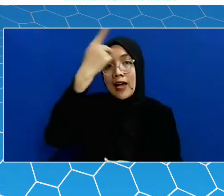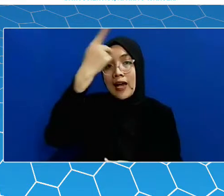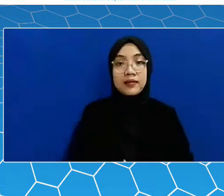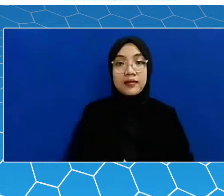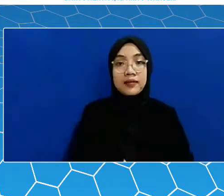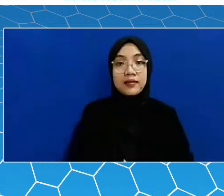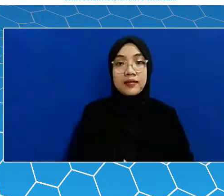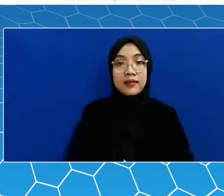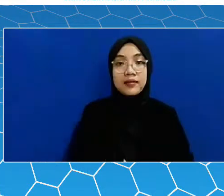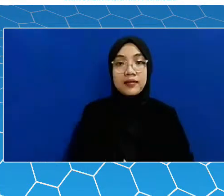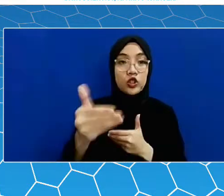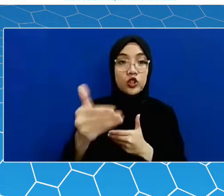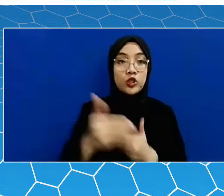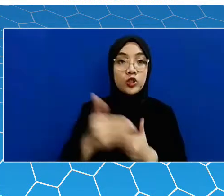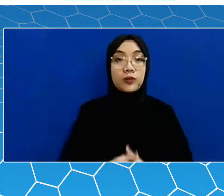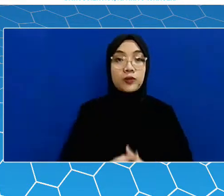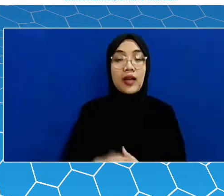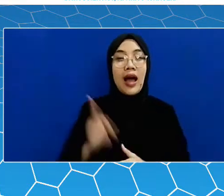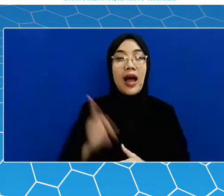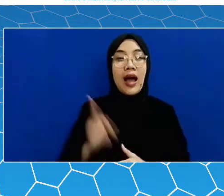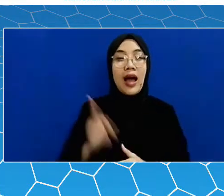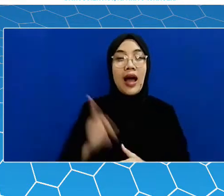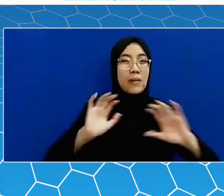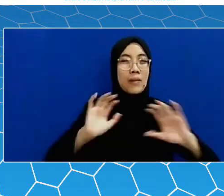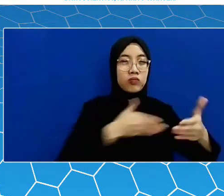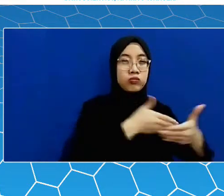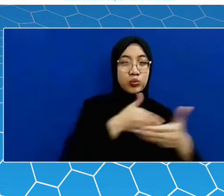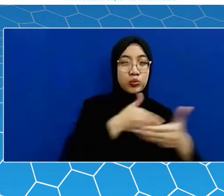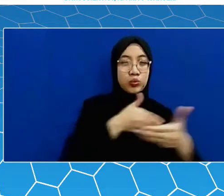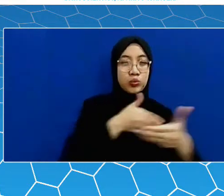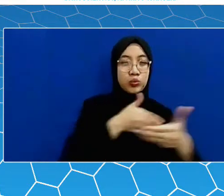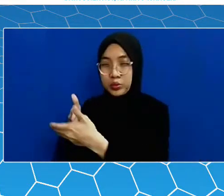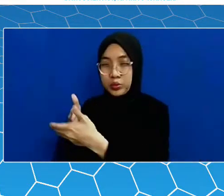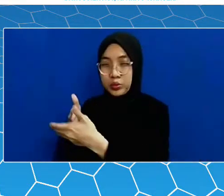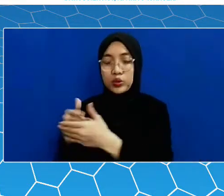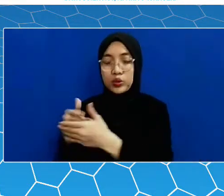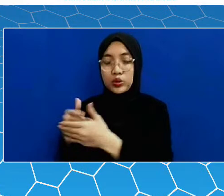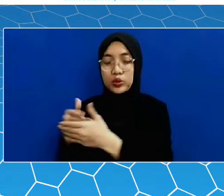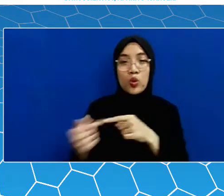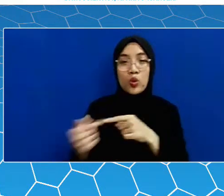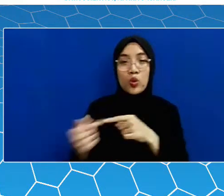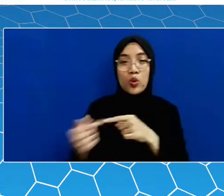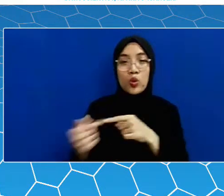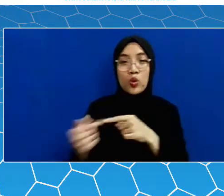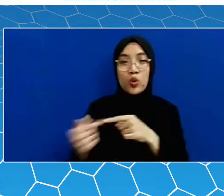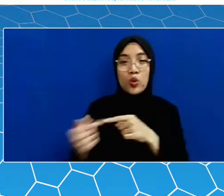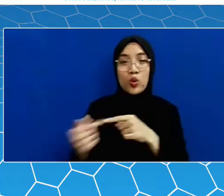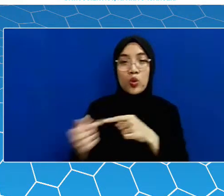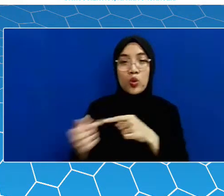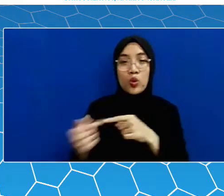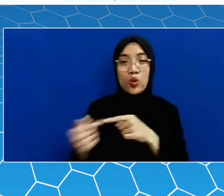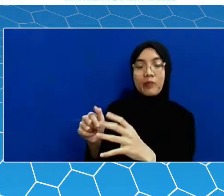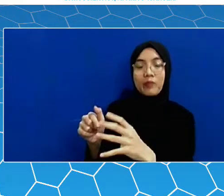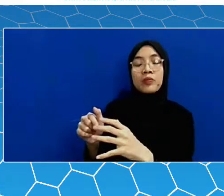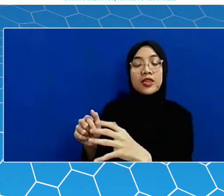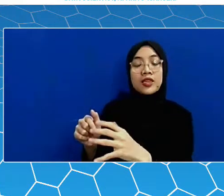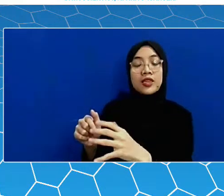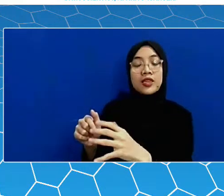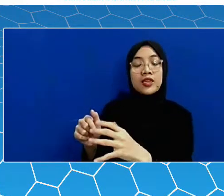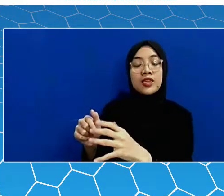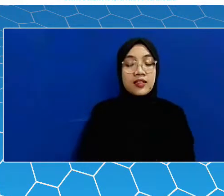So many challenges emerged with the COVID pandemic and impacted the conduct of clinical trials